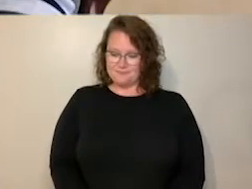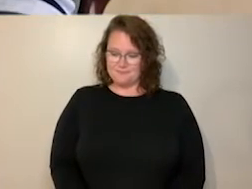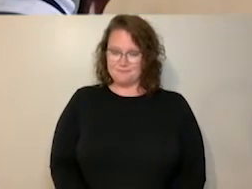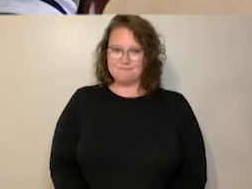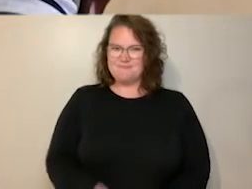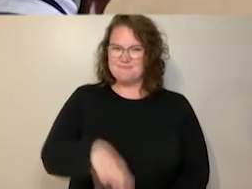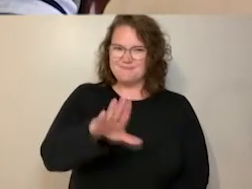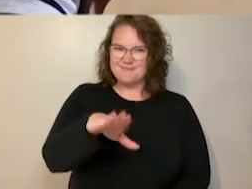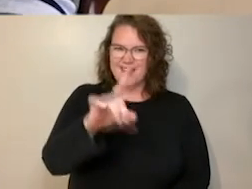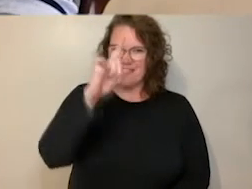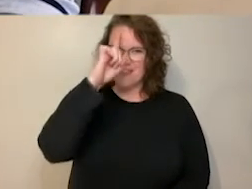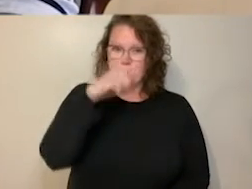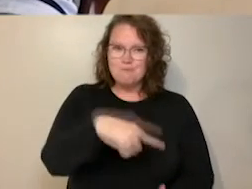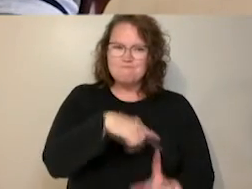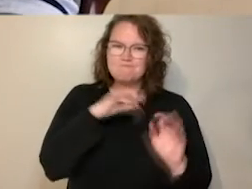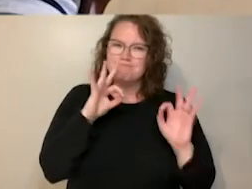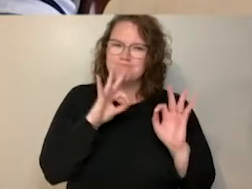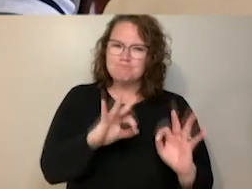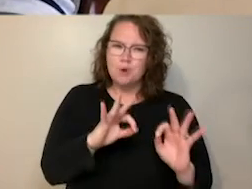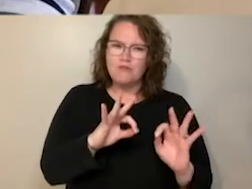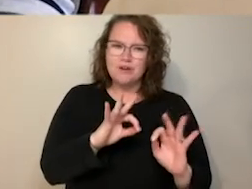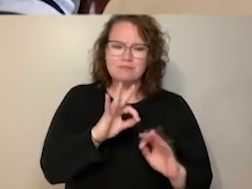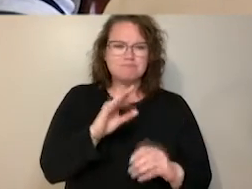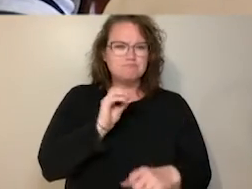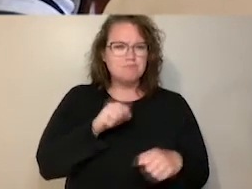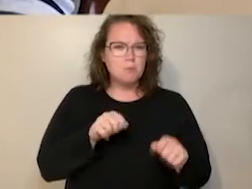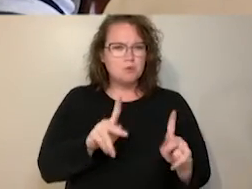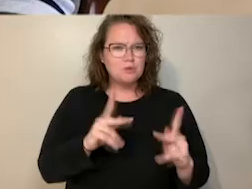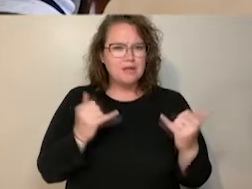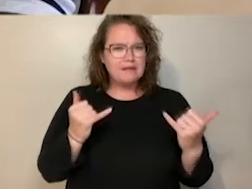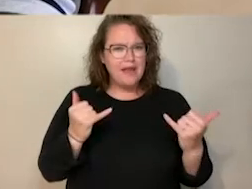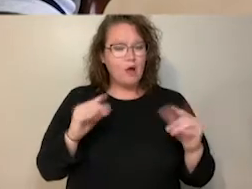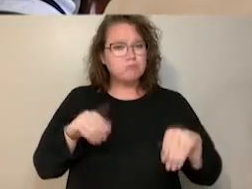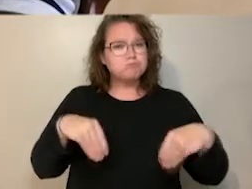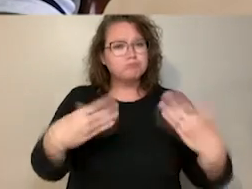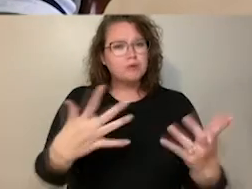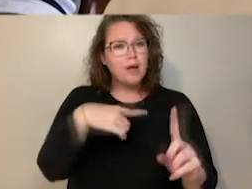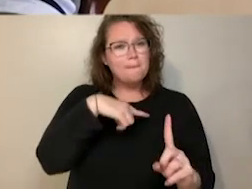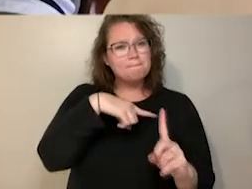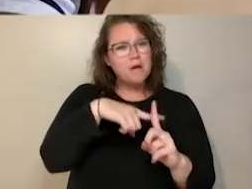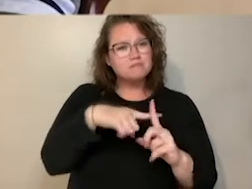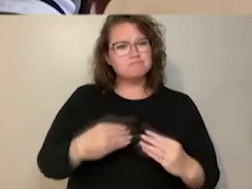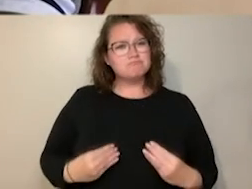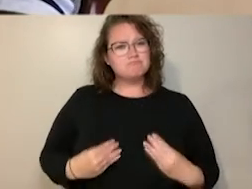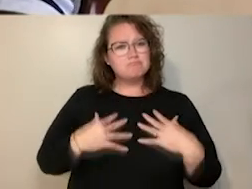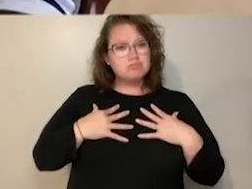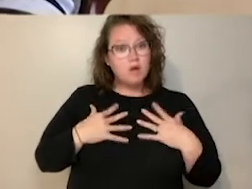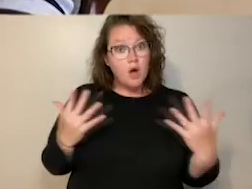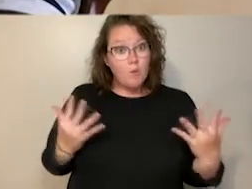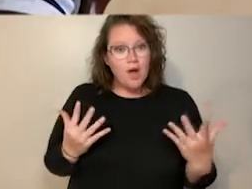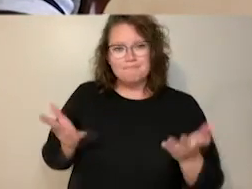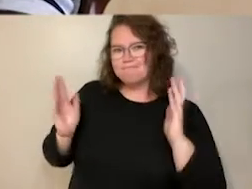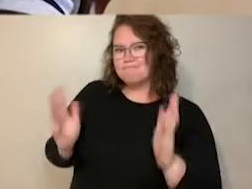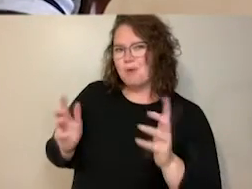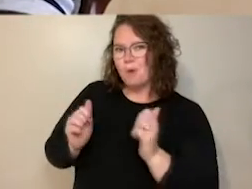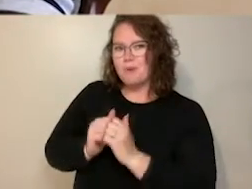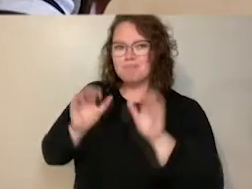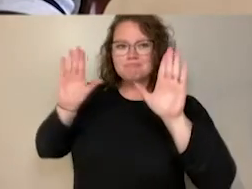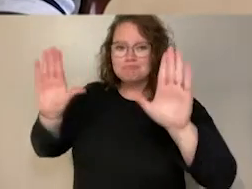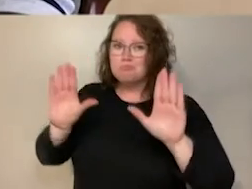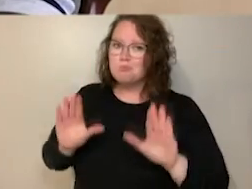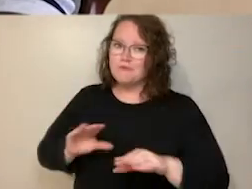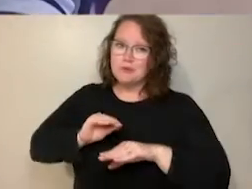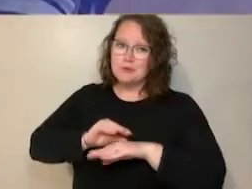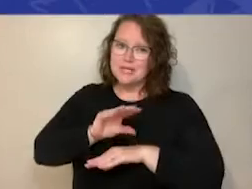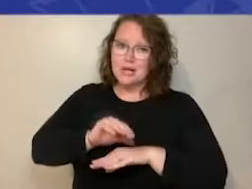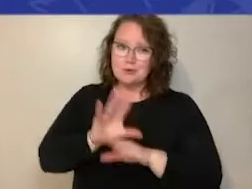I couldn't think of any better way to bring you some positivity today than being able to talk to some of our incredible counselors. Let's go see who's in our counselor